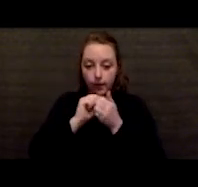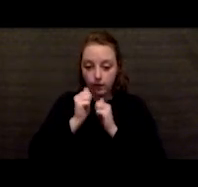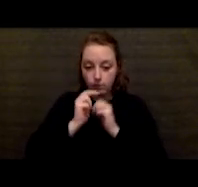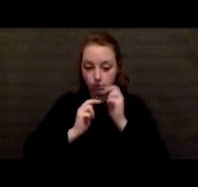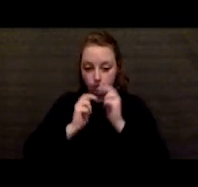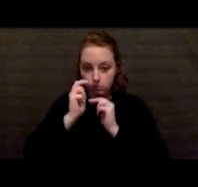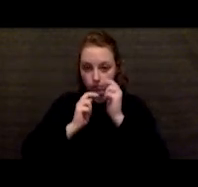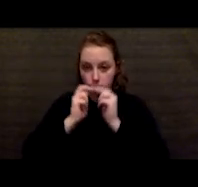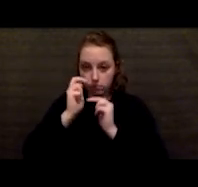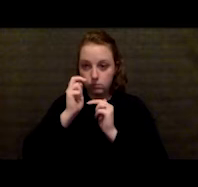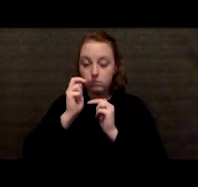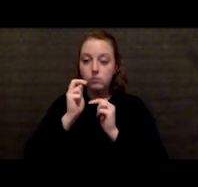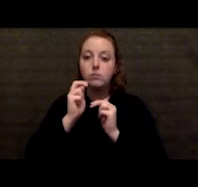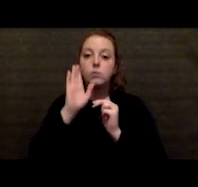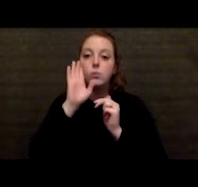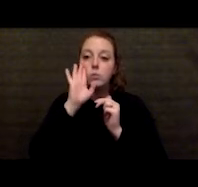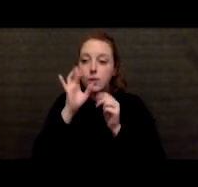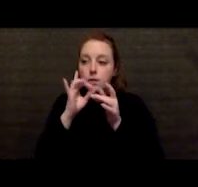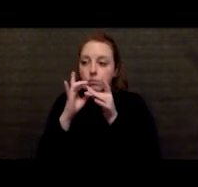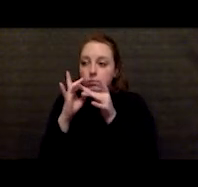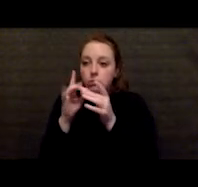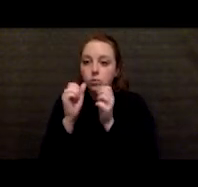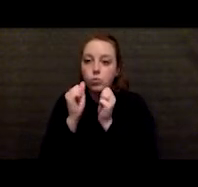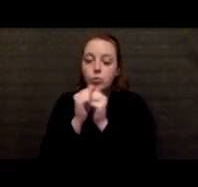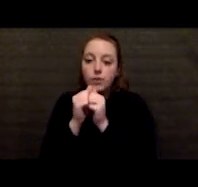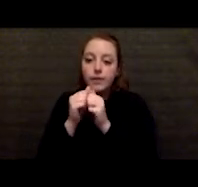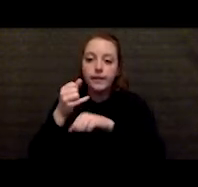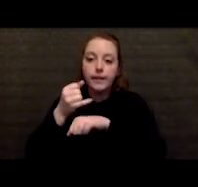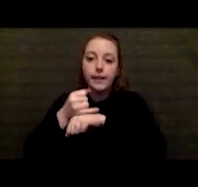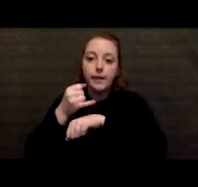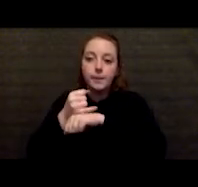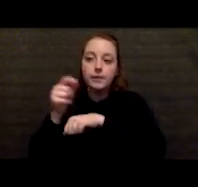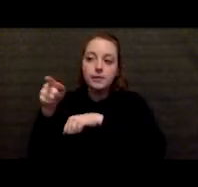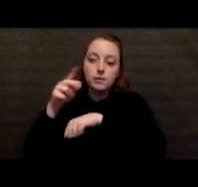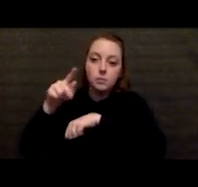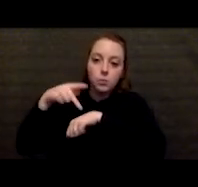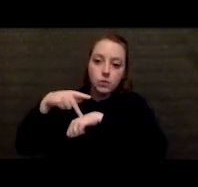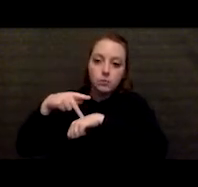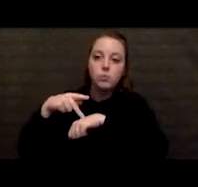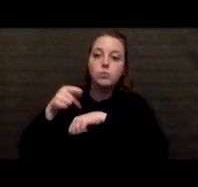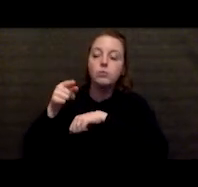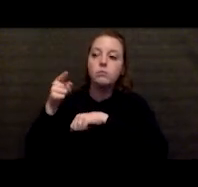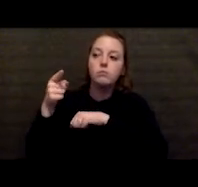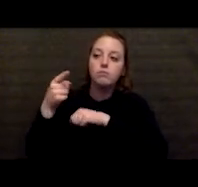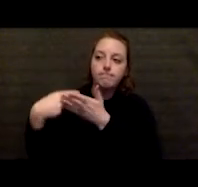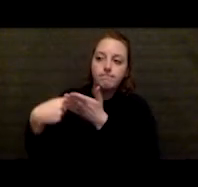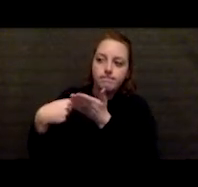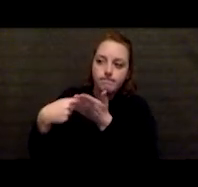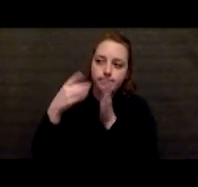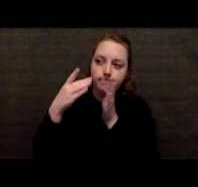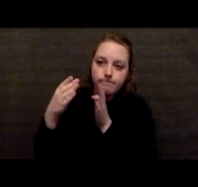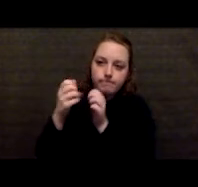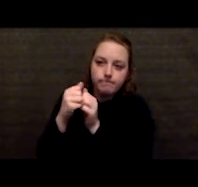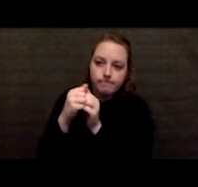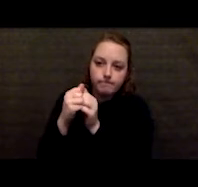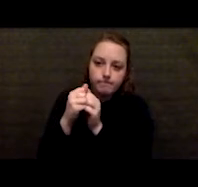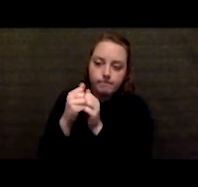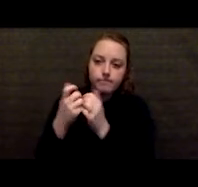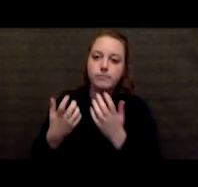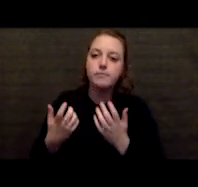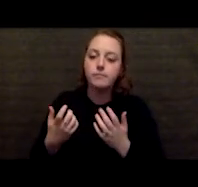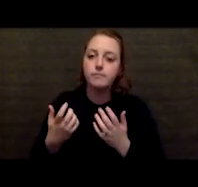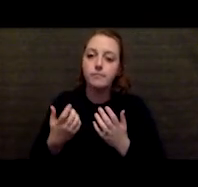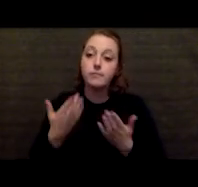of close coordination with the campus leadership and the principals to understand just that. So, I mean, there could be a situation